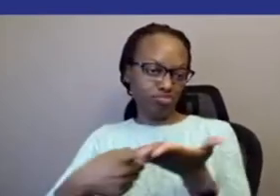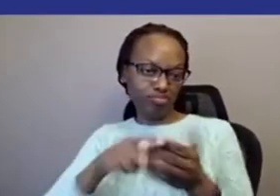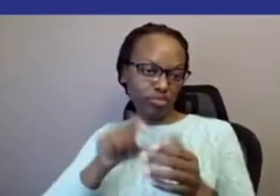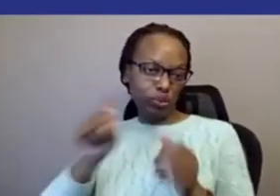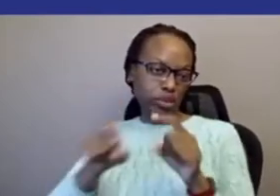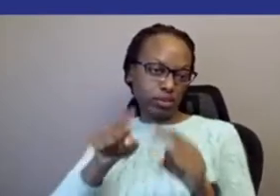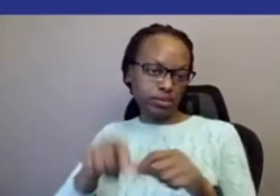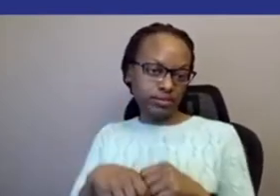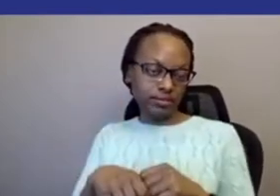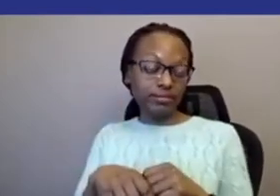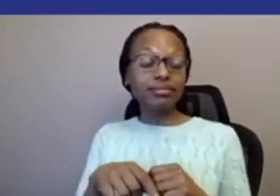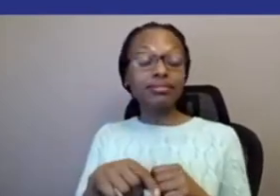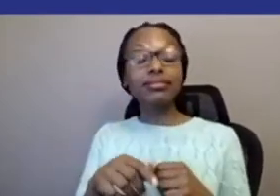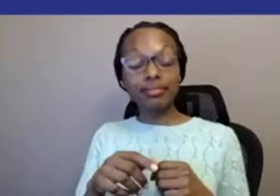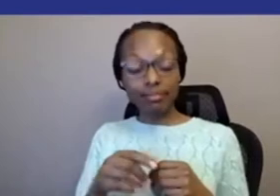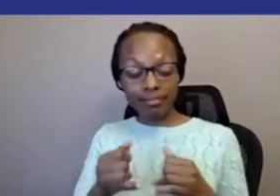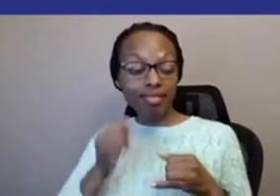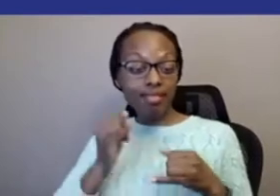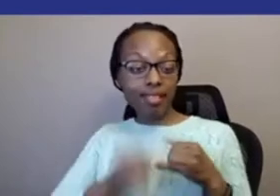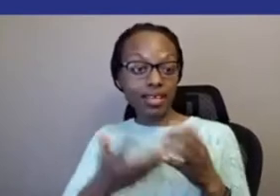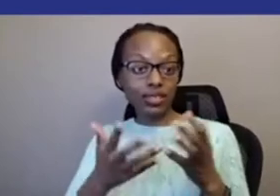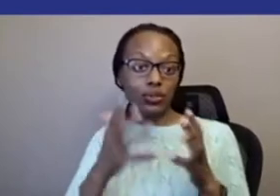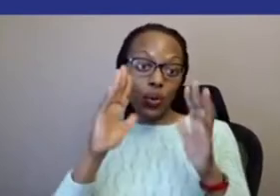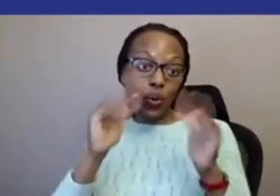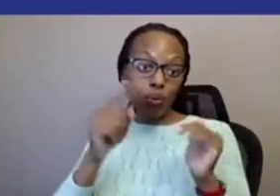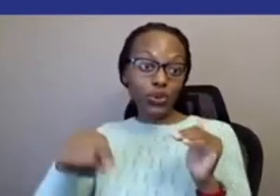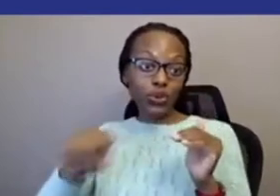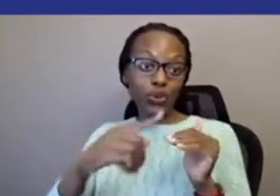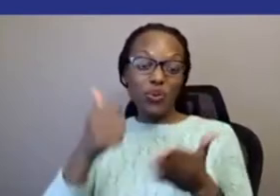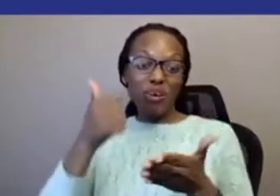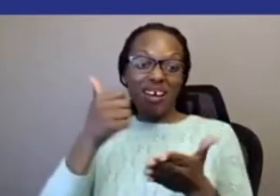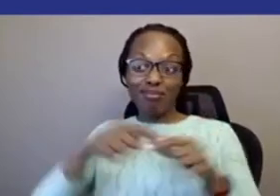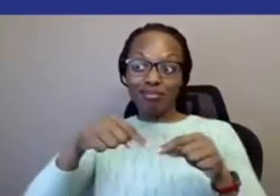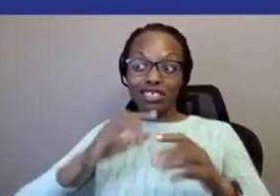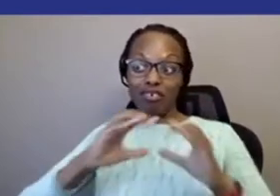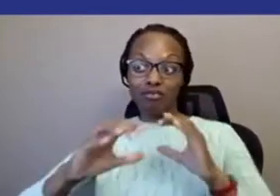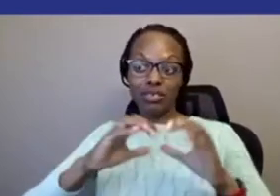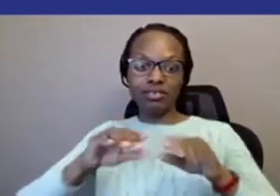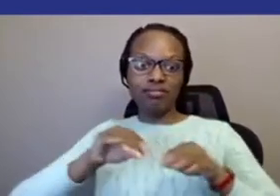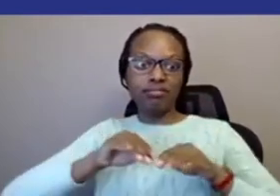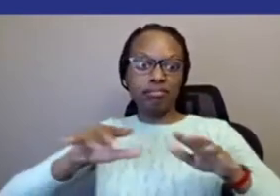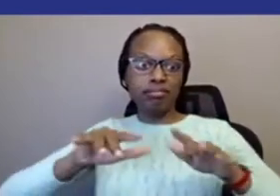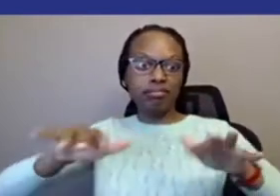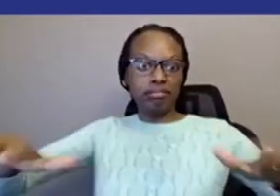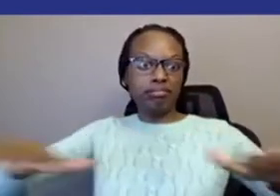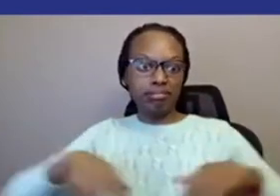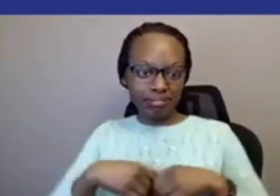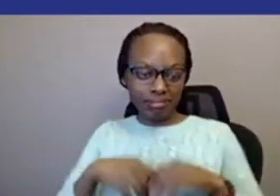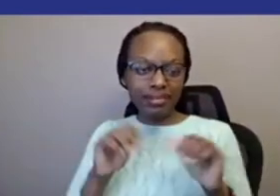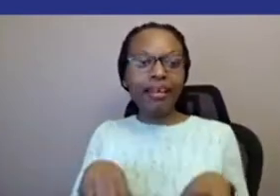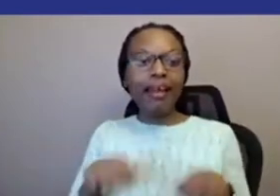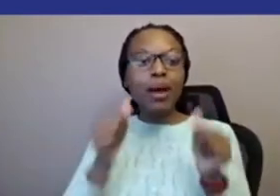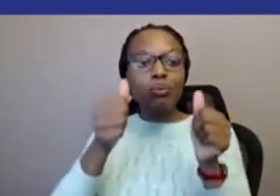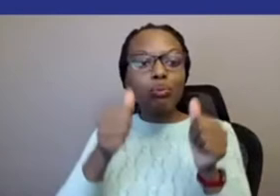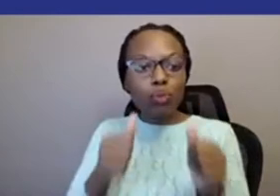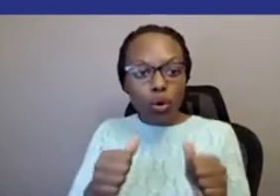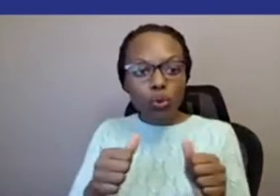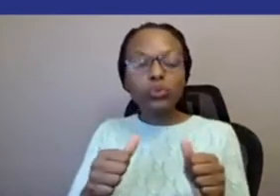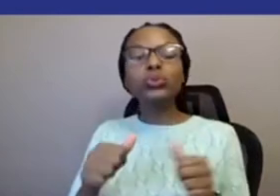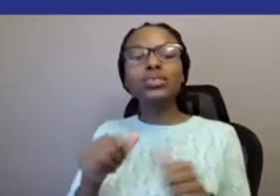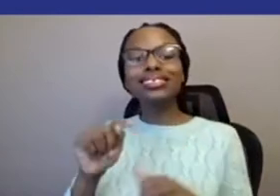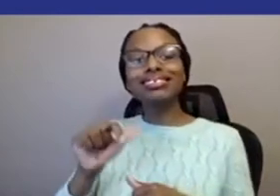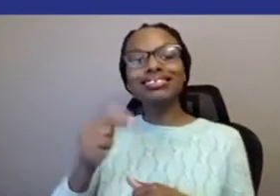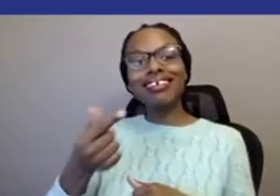us amplify these conversations. Repost, tag us, and share your takeaways on Twitter at DanceNYC, Instagram